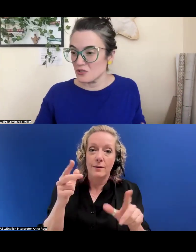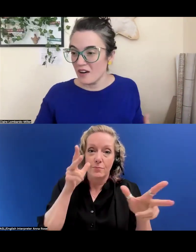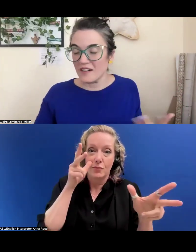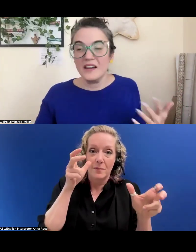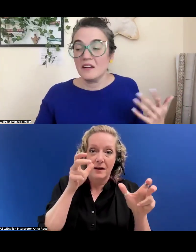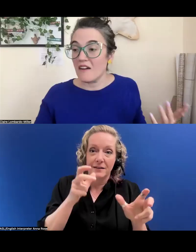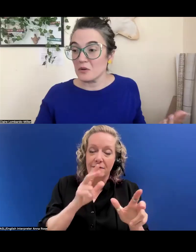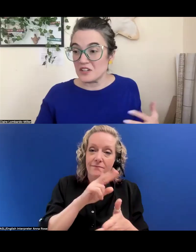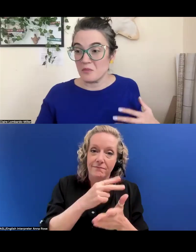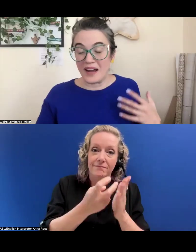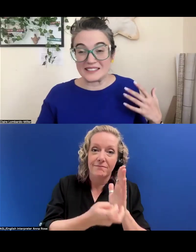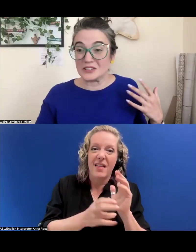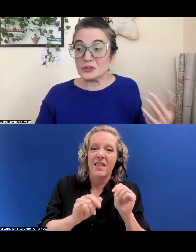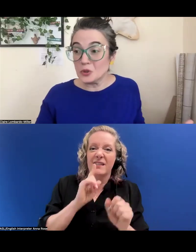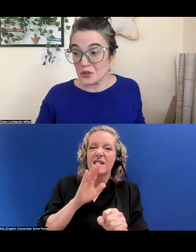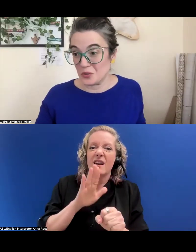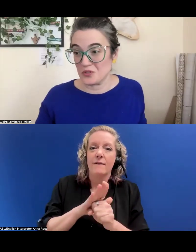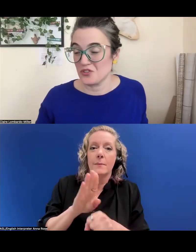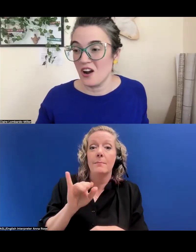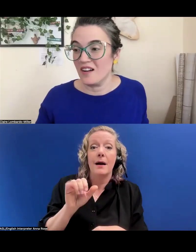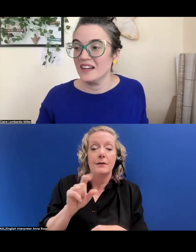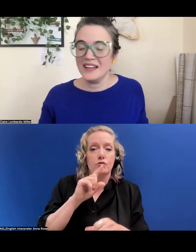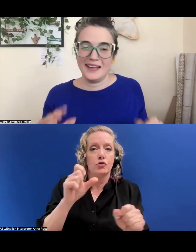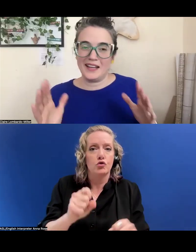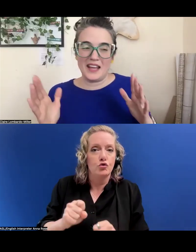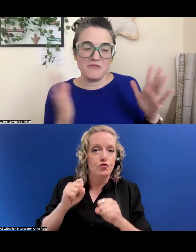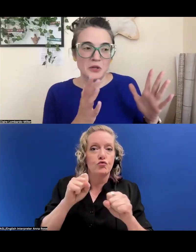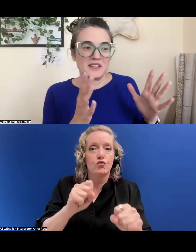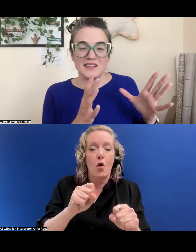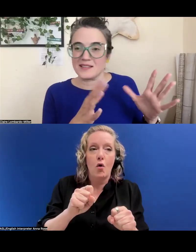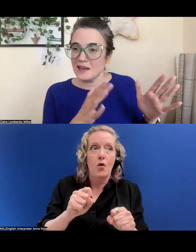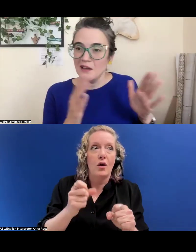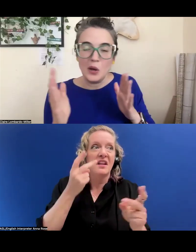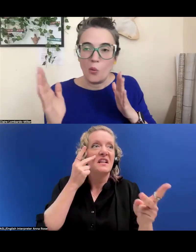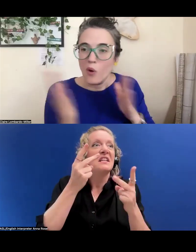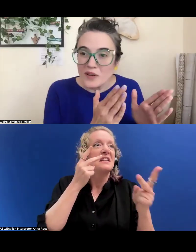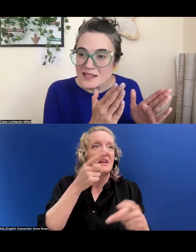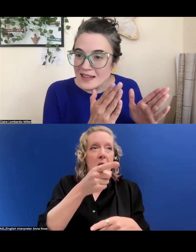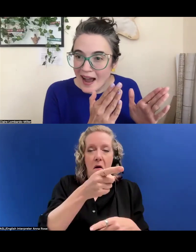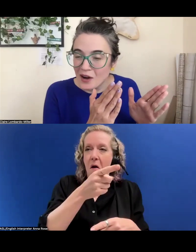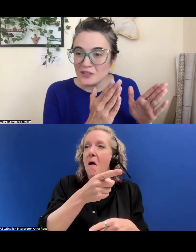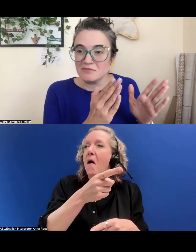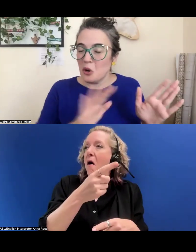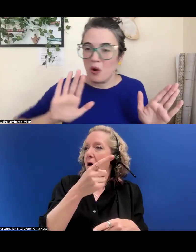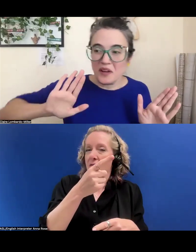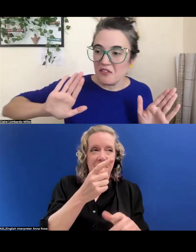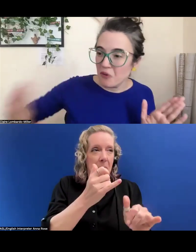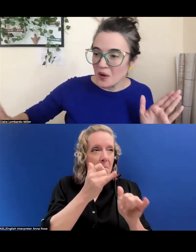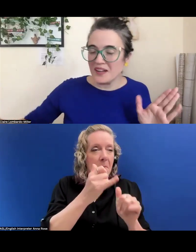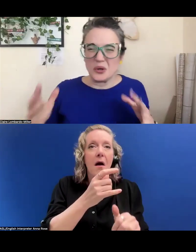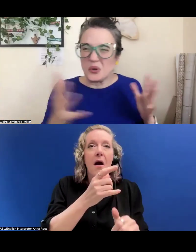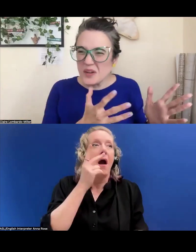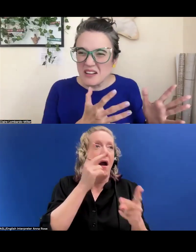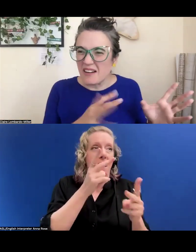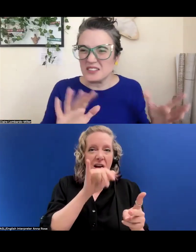and stronger. Confirmation bias is super duper strong. It influences what we seek out, what we